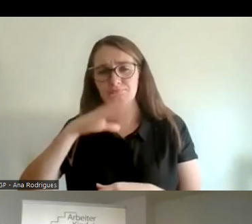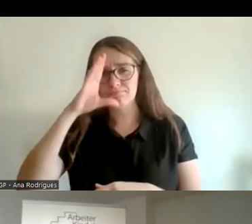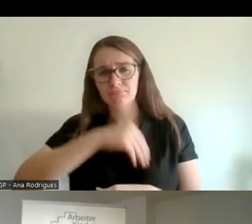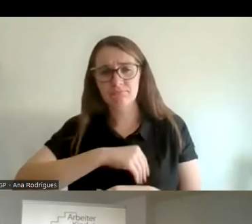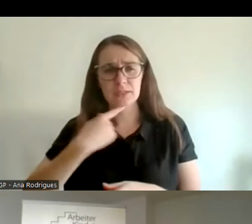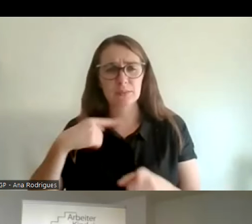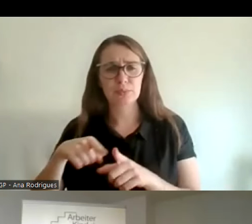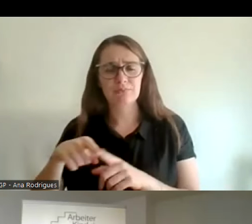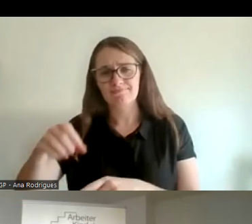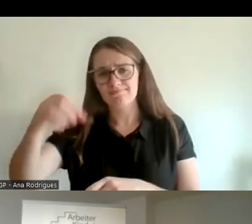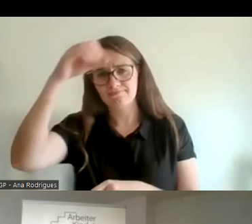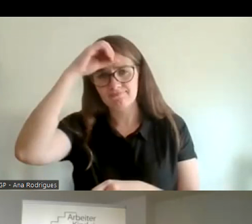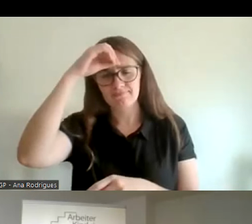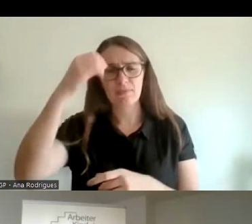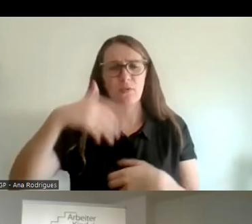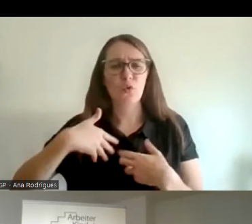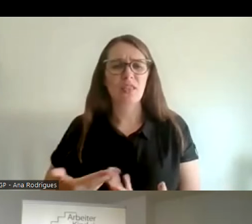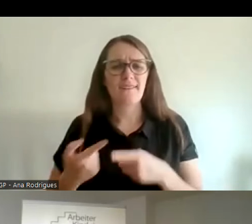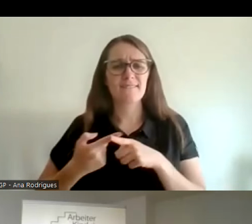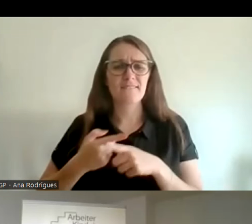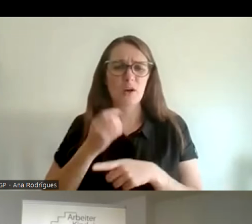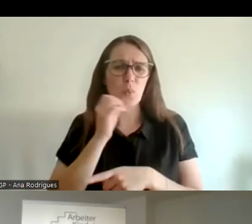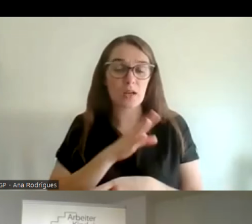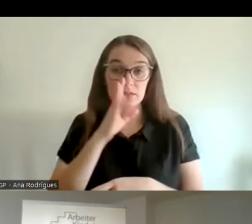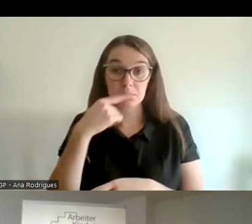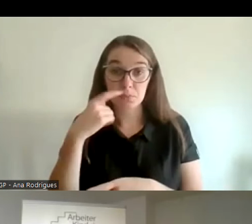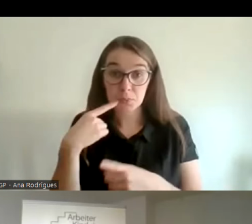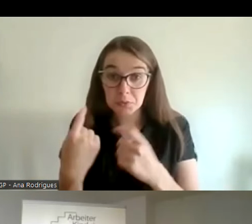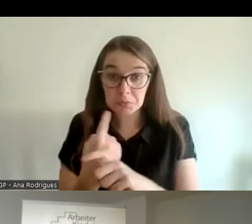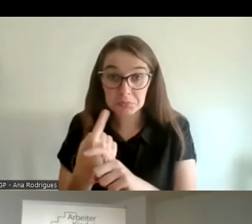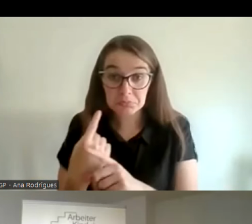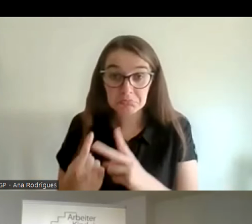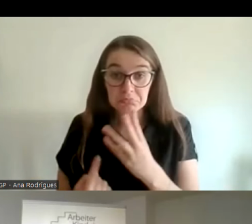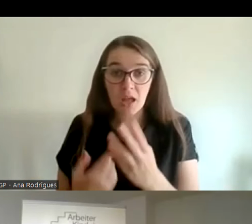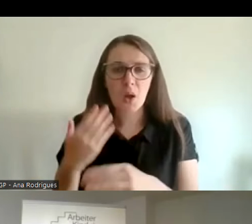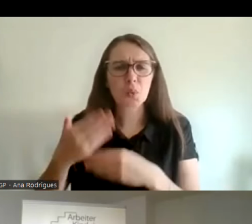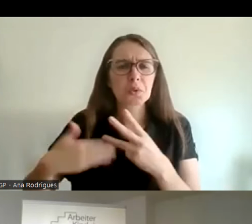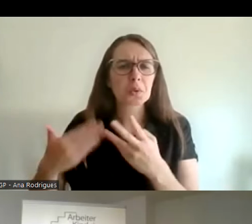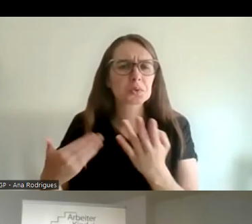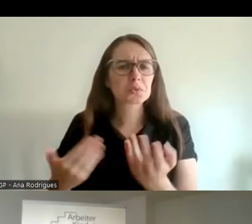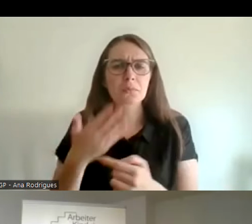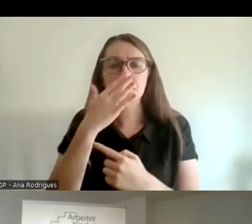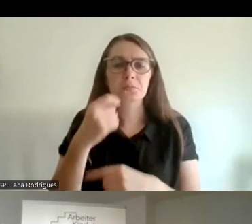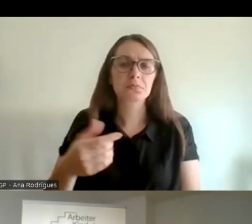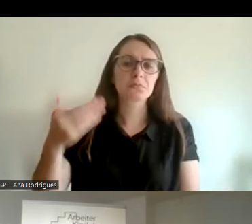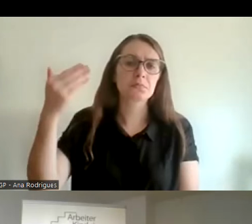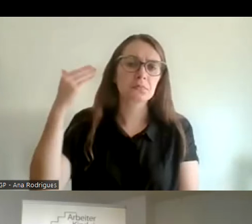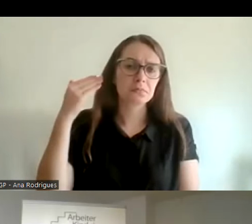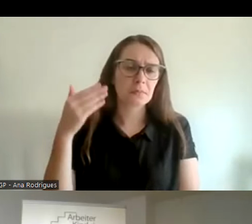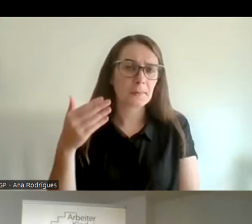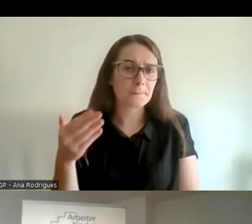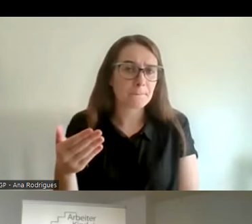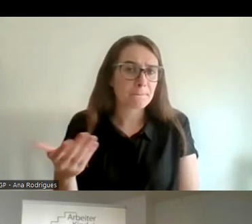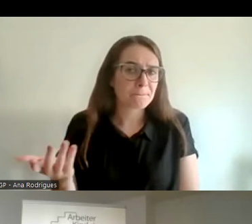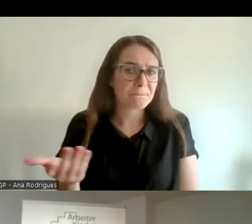They are really not into politics. And if you ask them anything, what has happened, for example, they